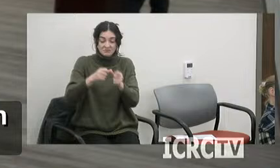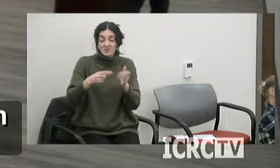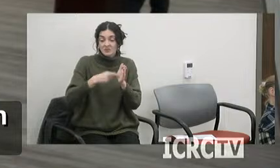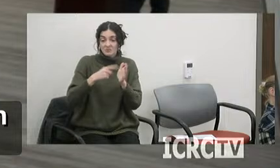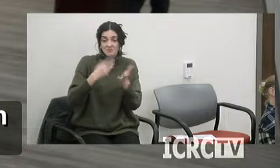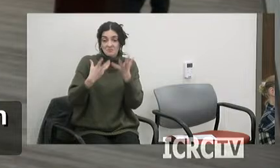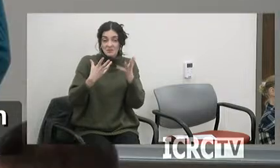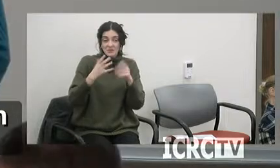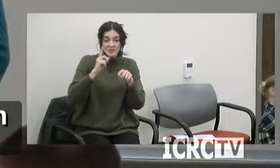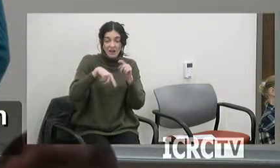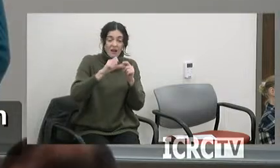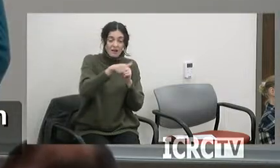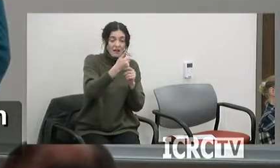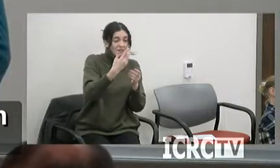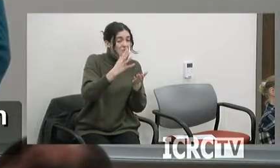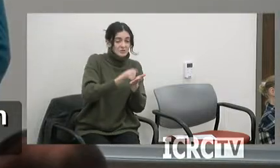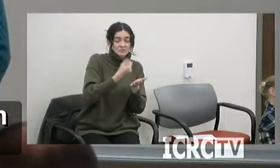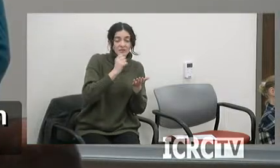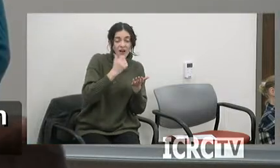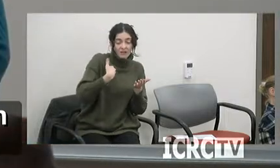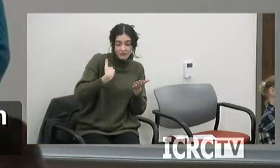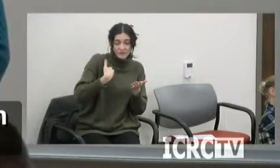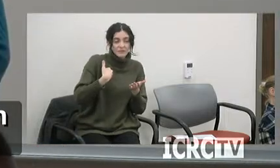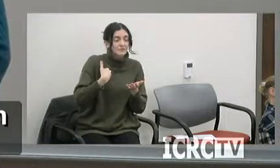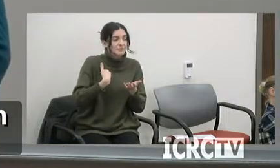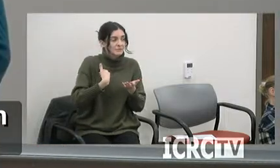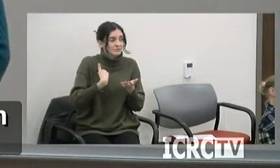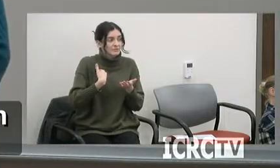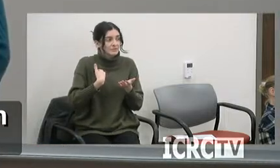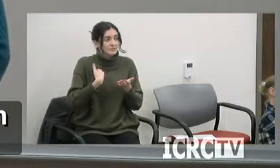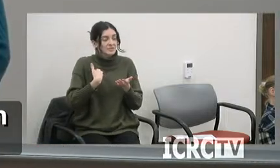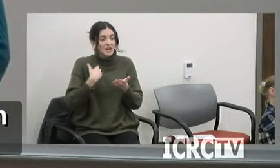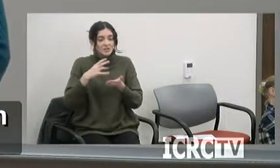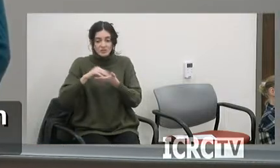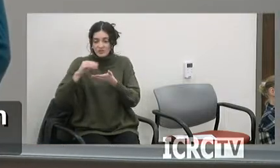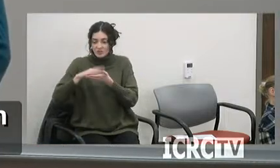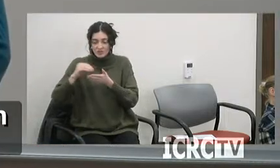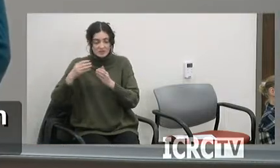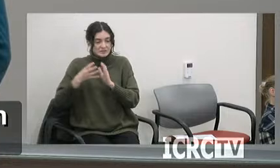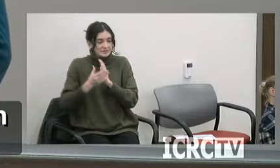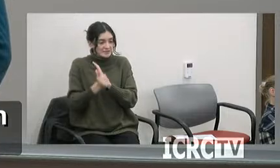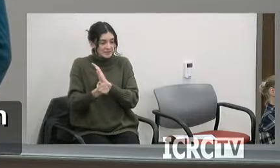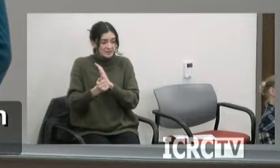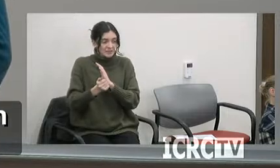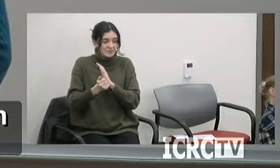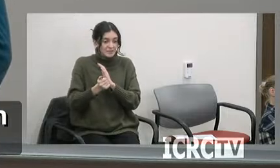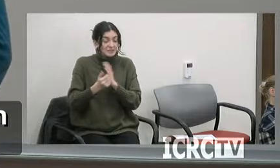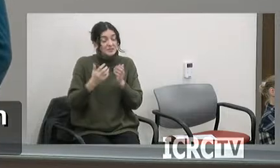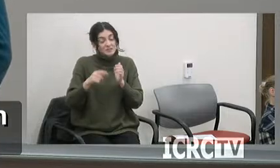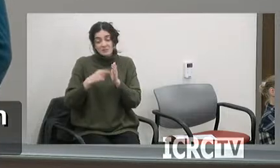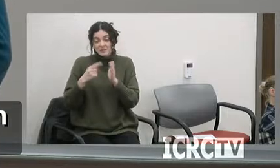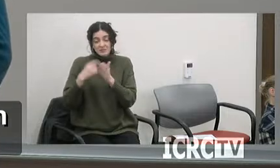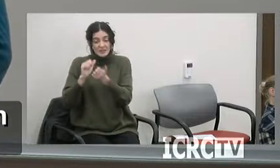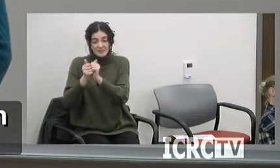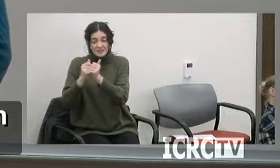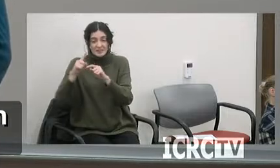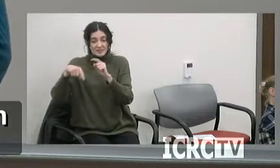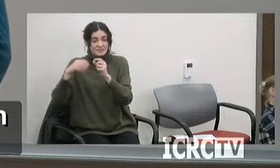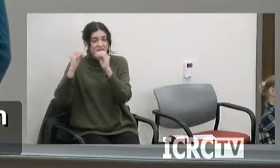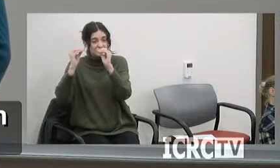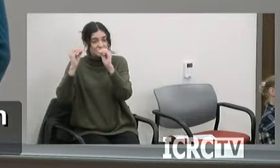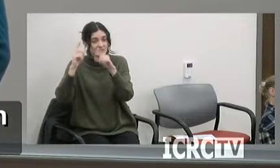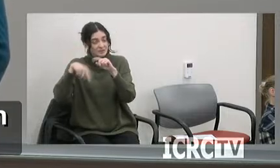children, learn soft skills for the athletics does not always teach. There are